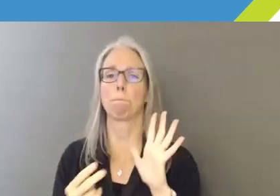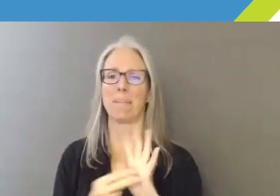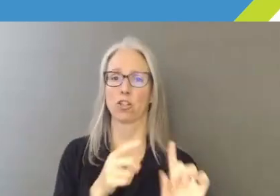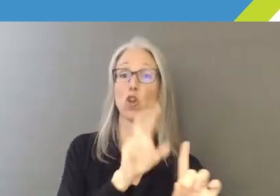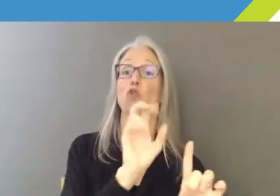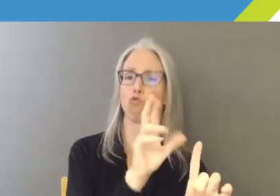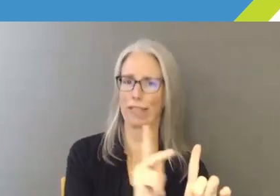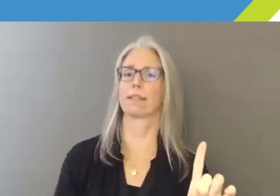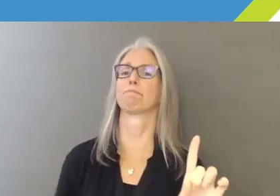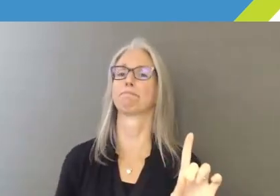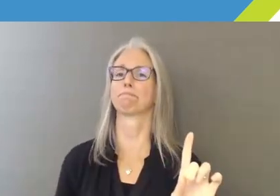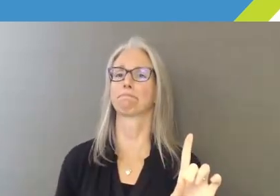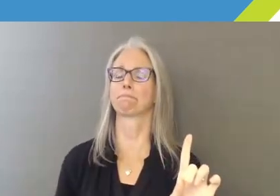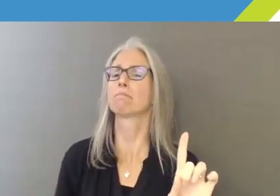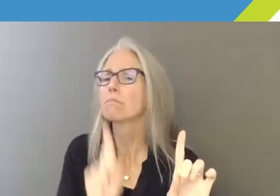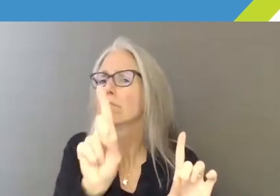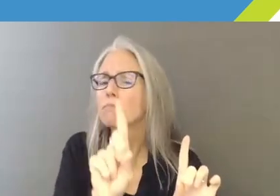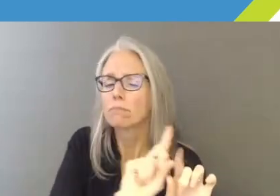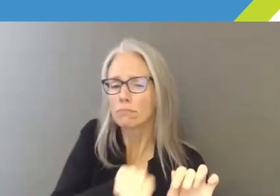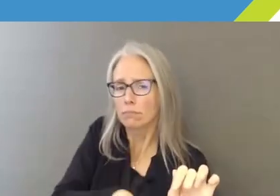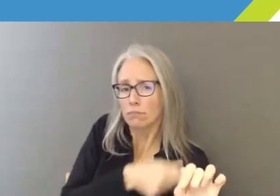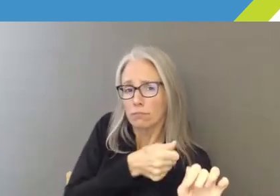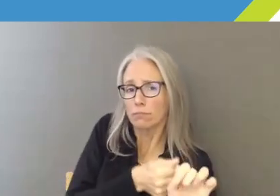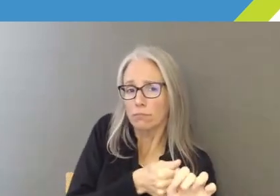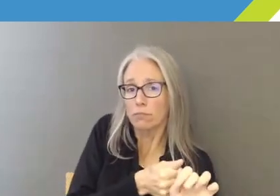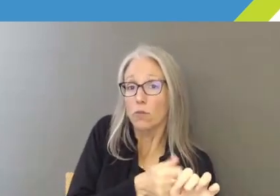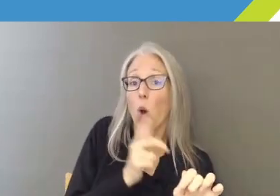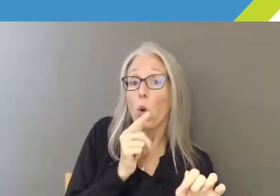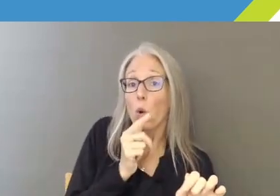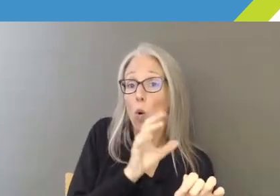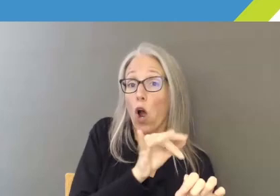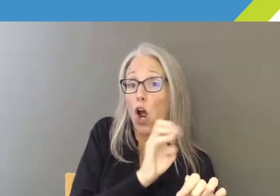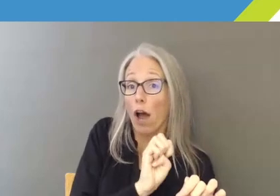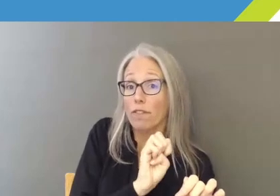so happens that people who drink coffee are also more